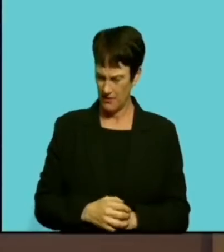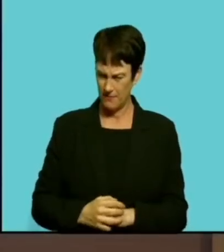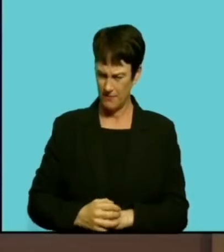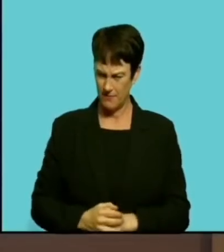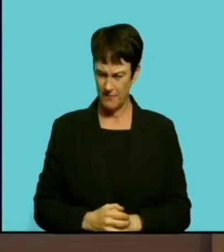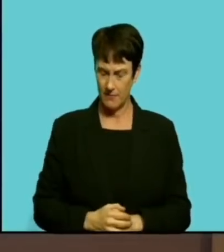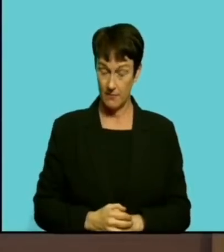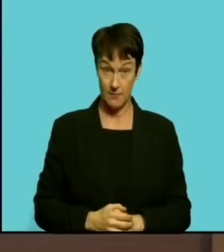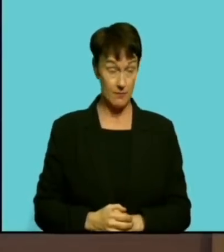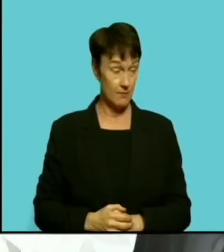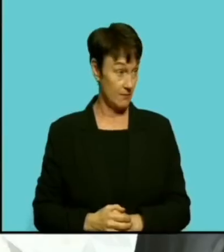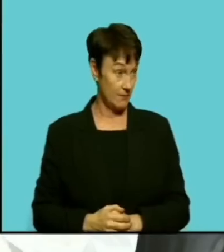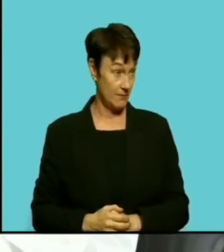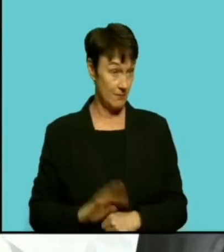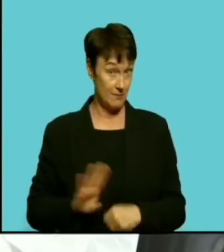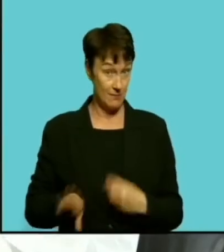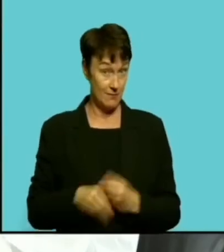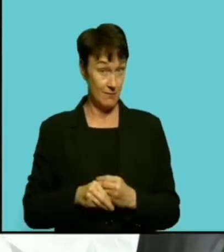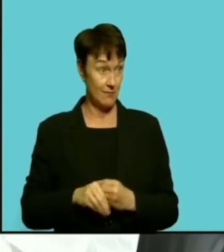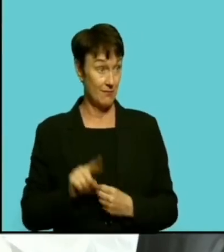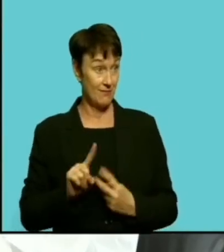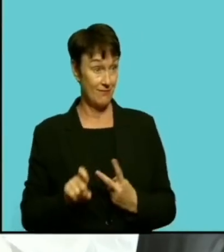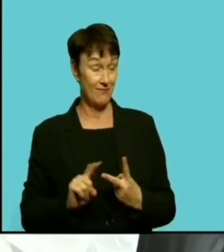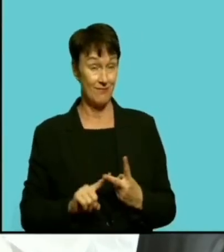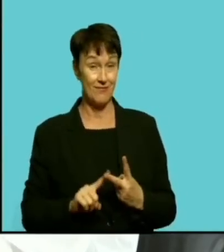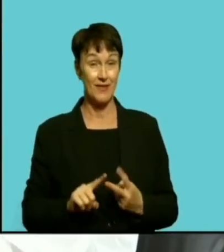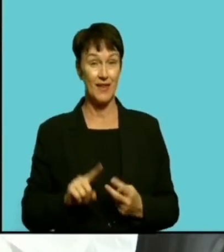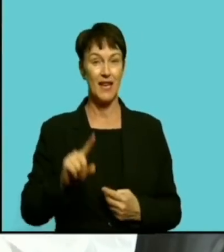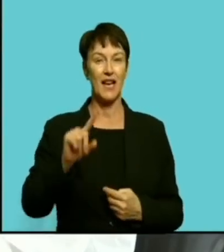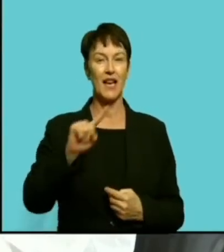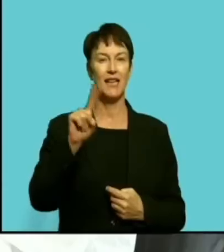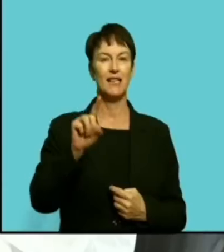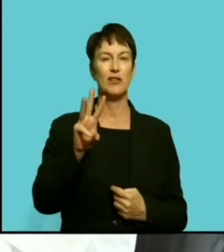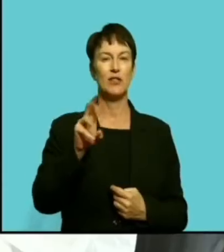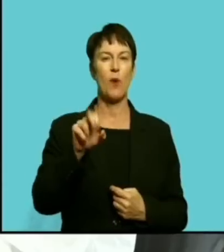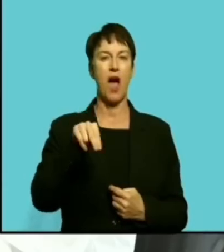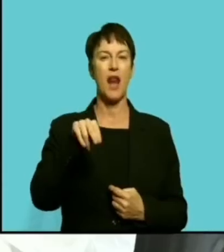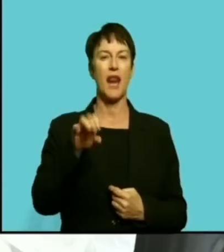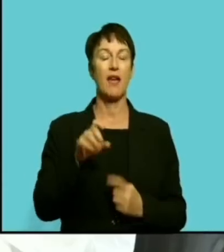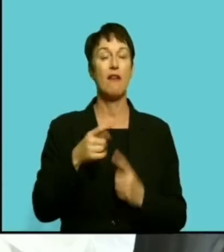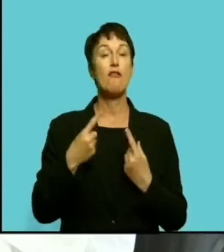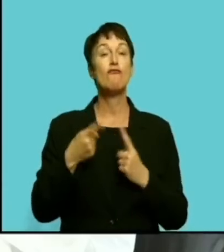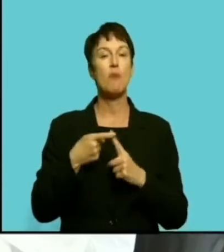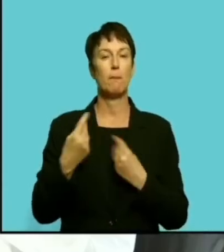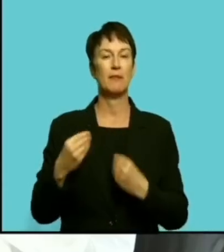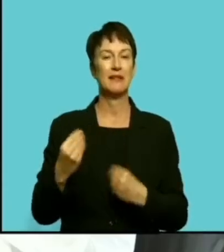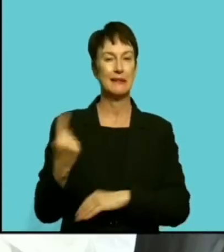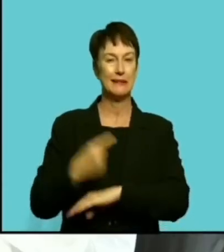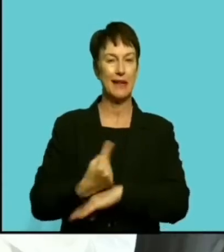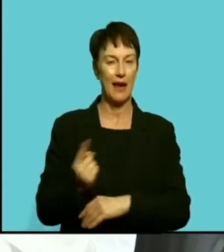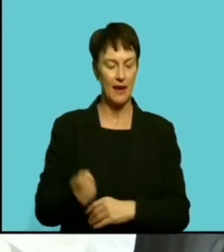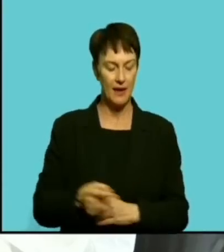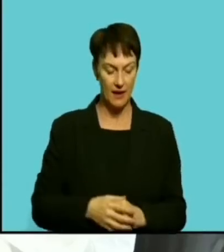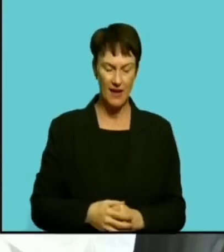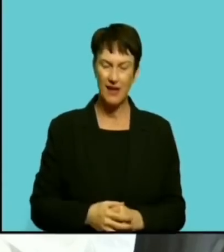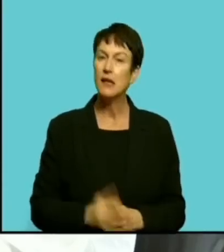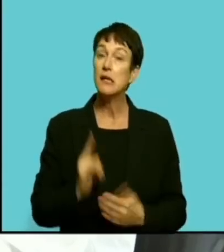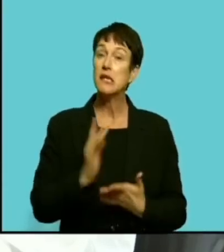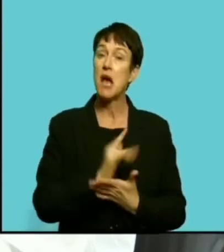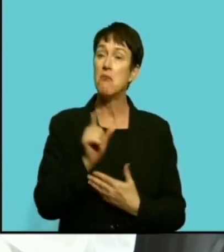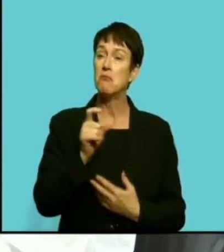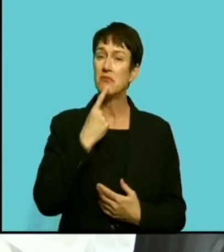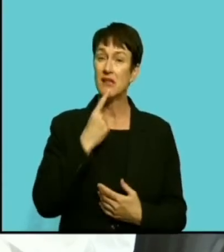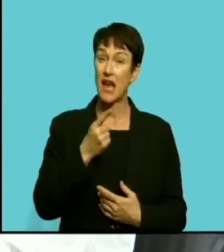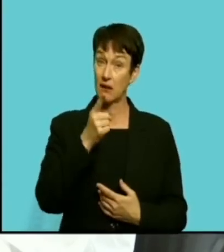Can I add a question from Tuleto Zwane at Business Day? Some have argued that increasing rates by 50